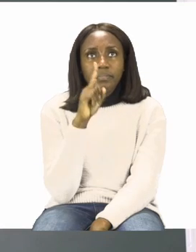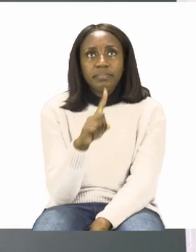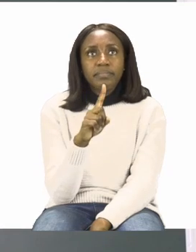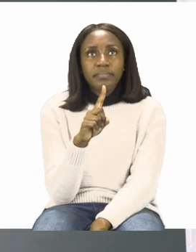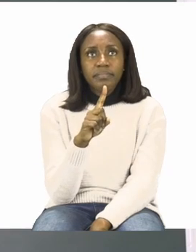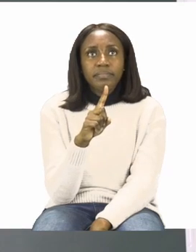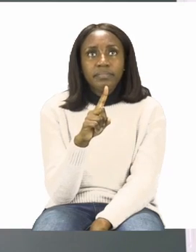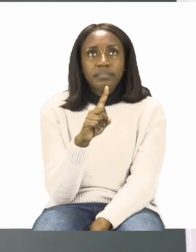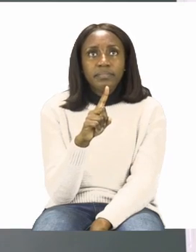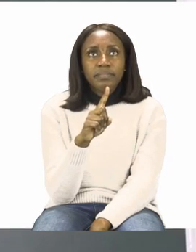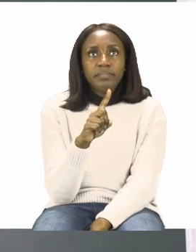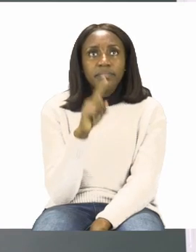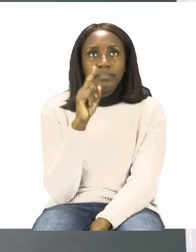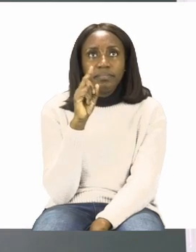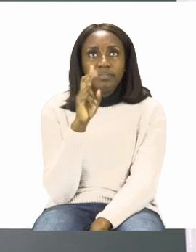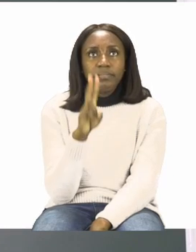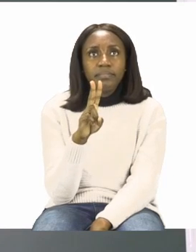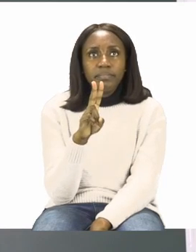1,